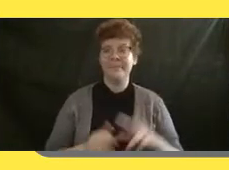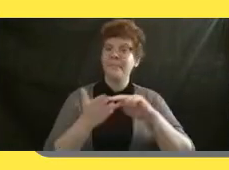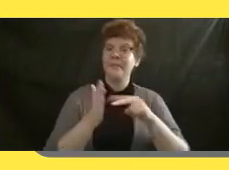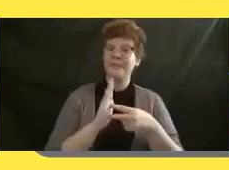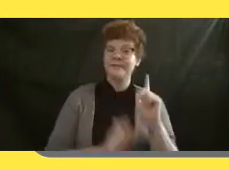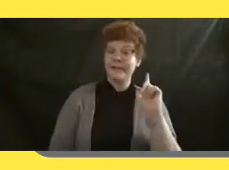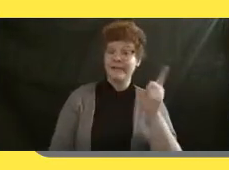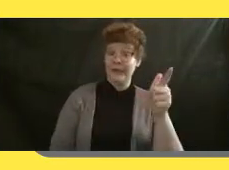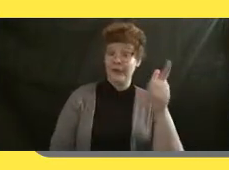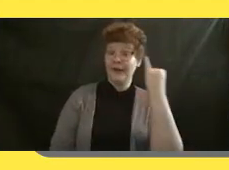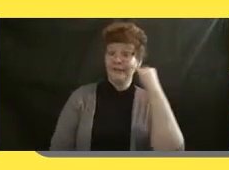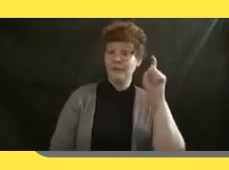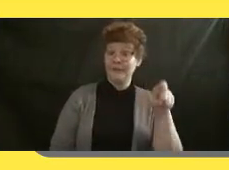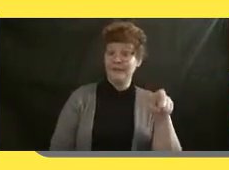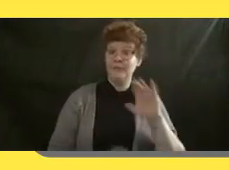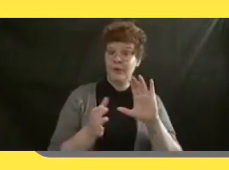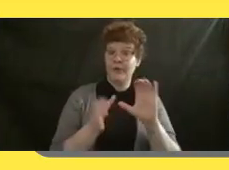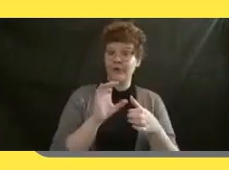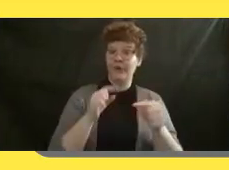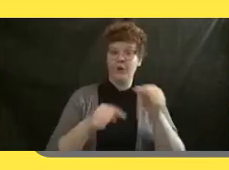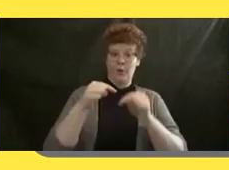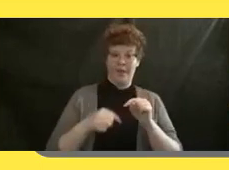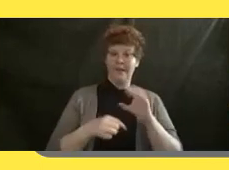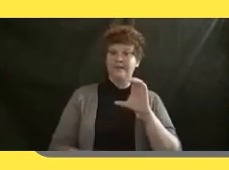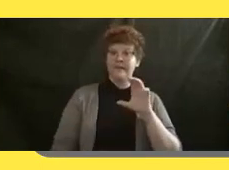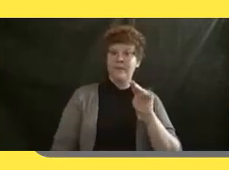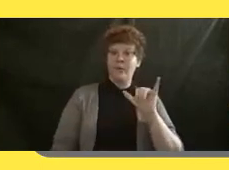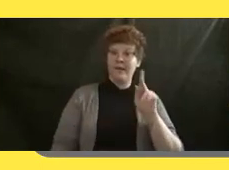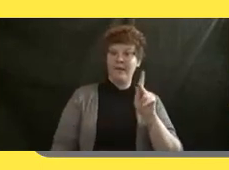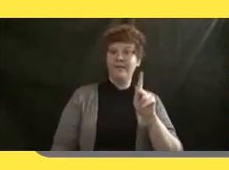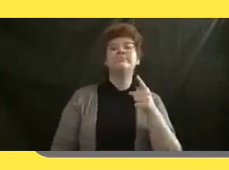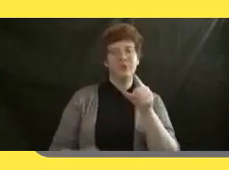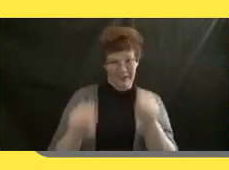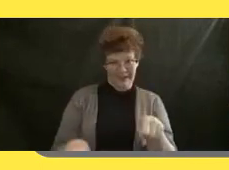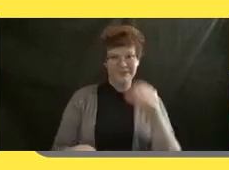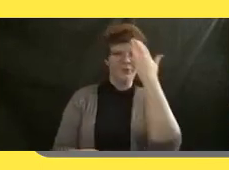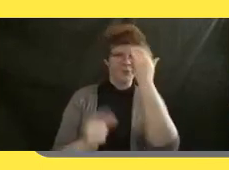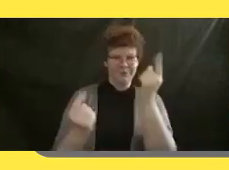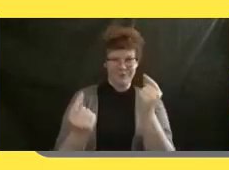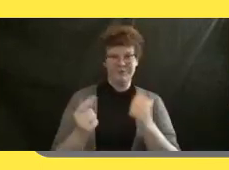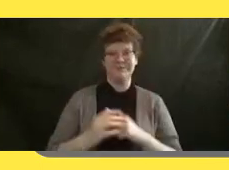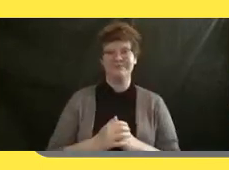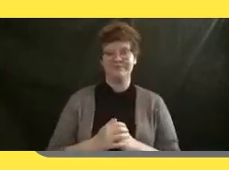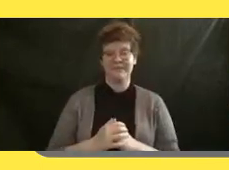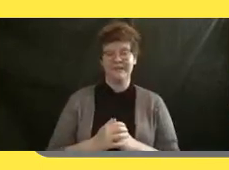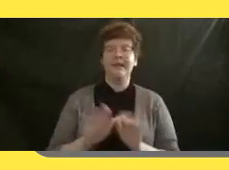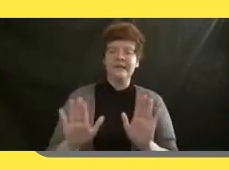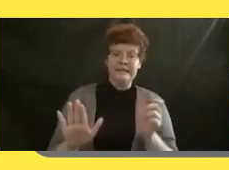convert it to CMYK, convert those colors to CMYK. And again, that's usually a budget